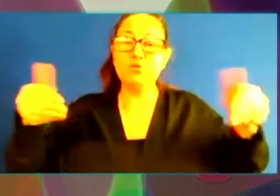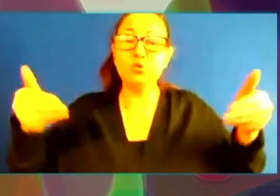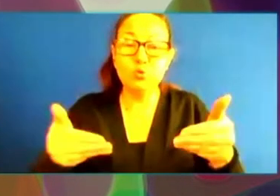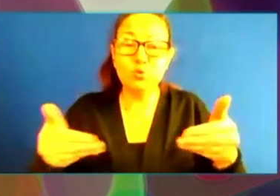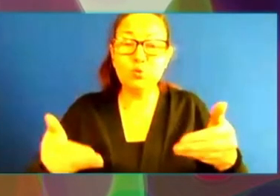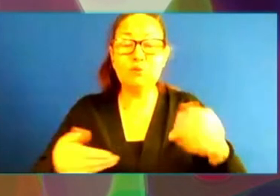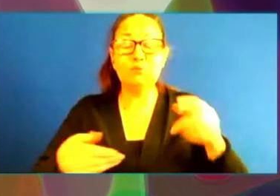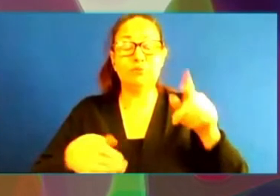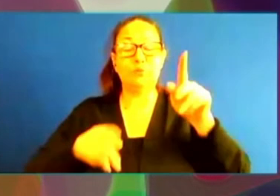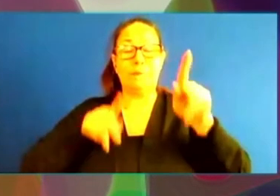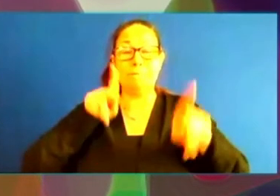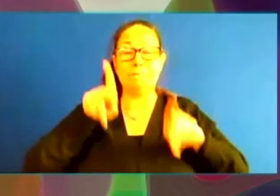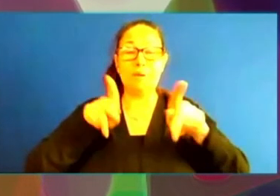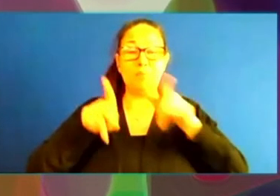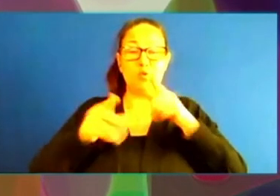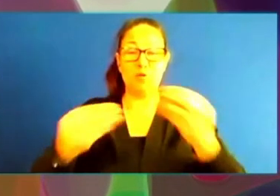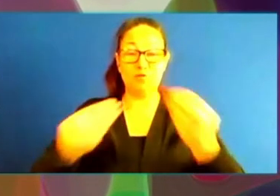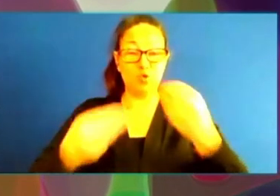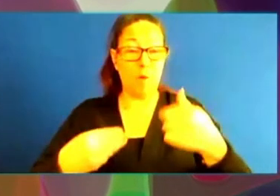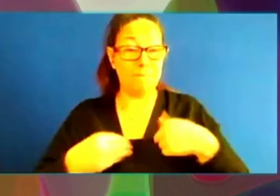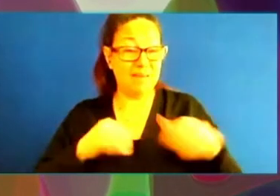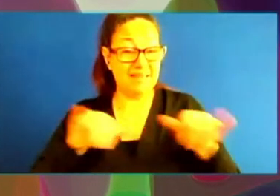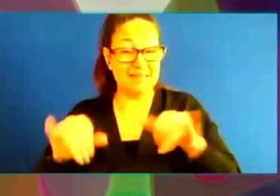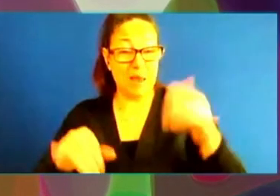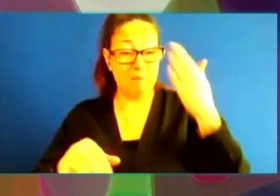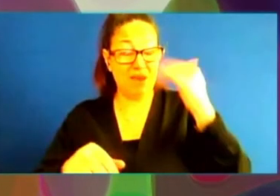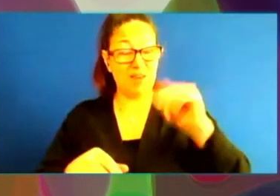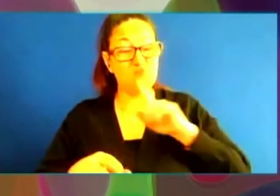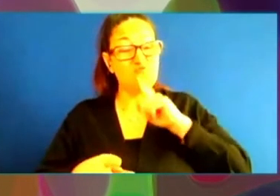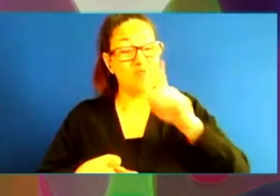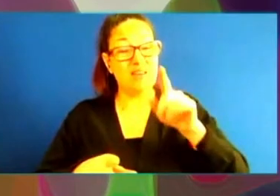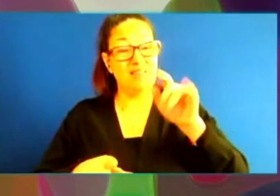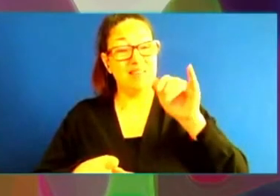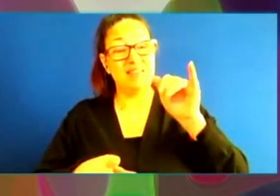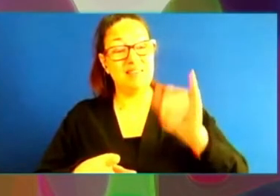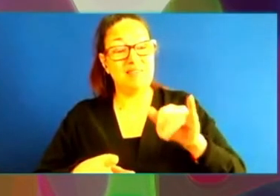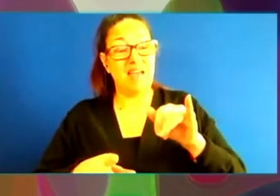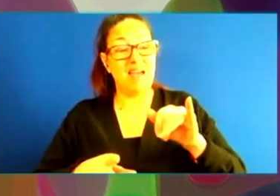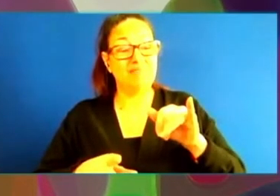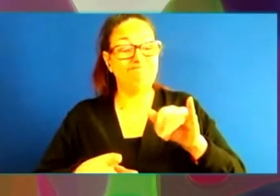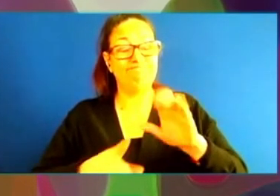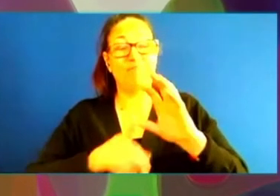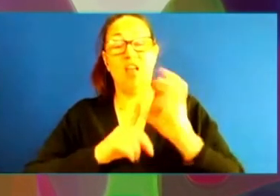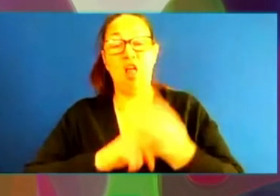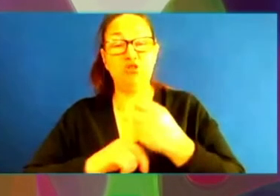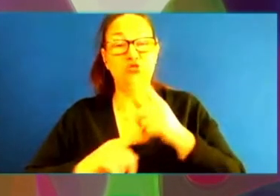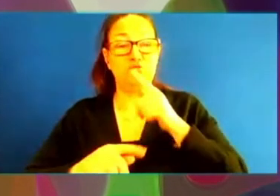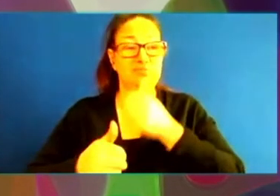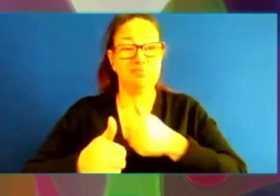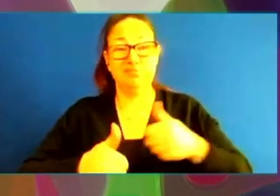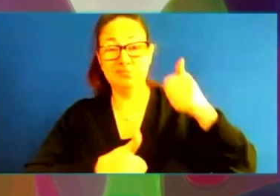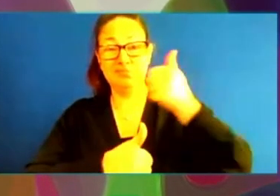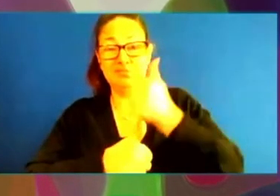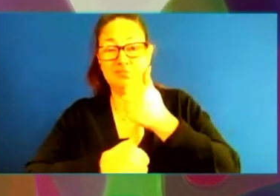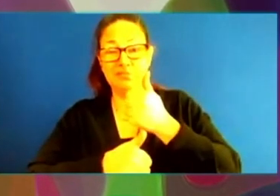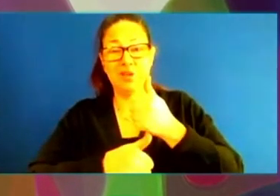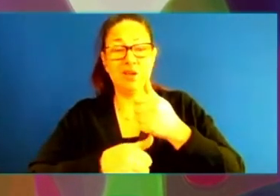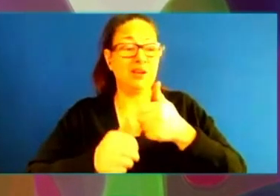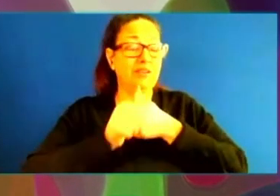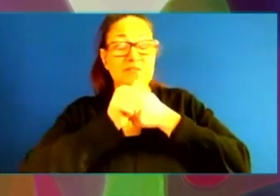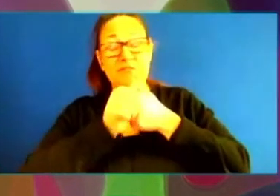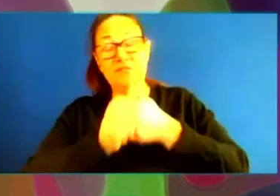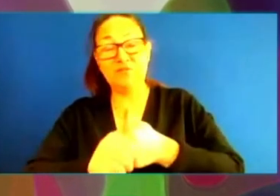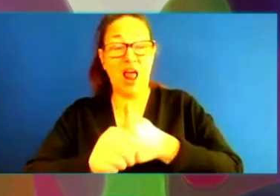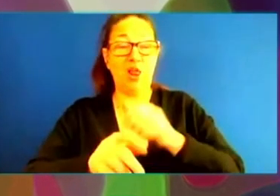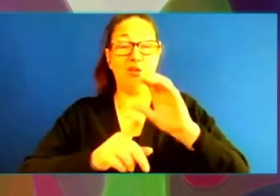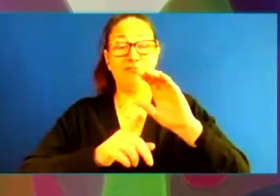me how to be critical, because I think the dominant culture, it's easy to just, you know, go along with, you know, hegemony and dominant culture and just be like,